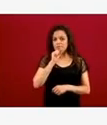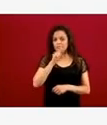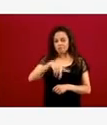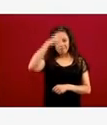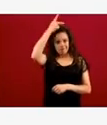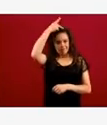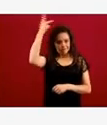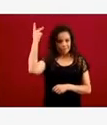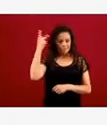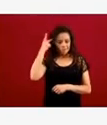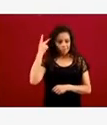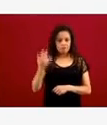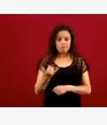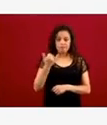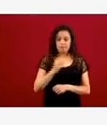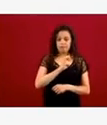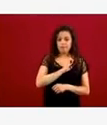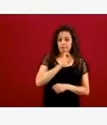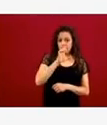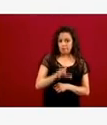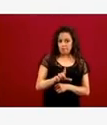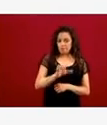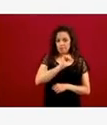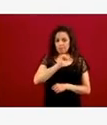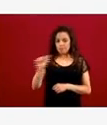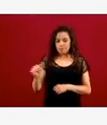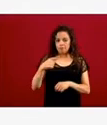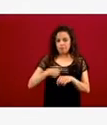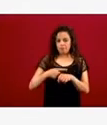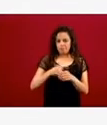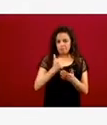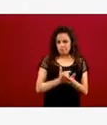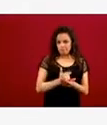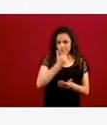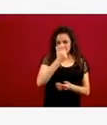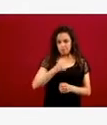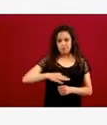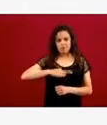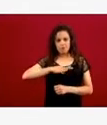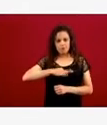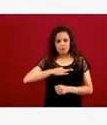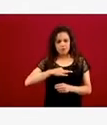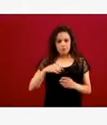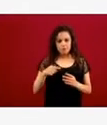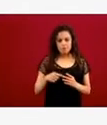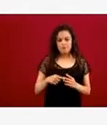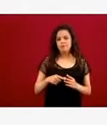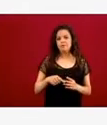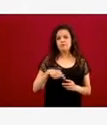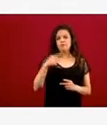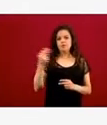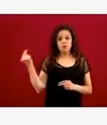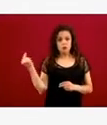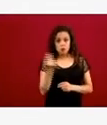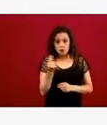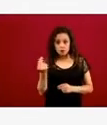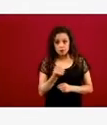and nurses and general doctors, specialists, general nurses, technical nurses,